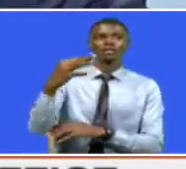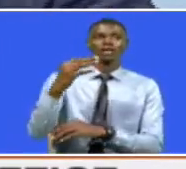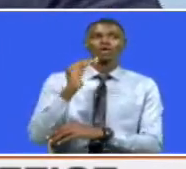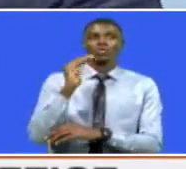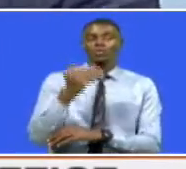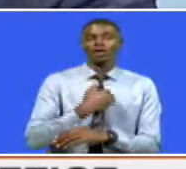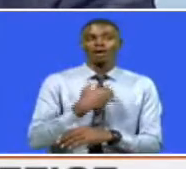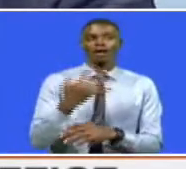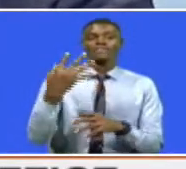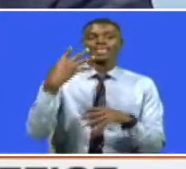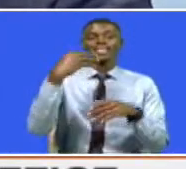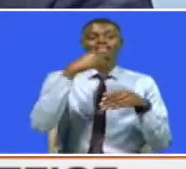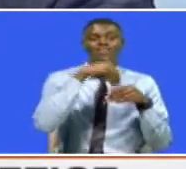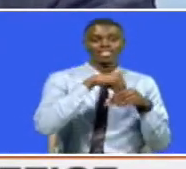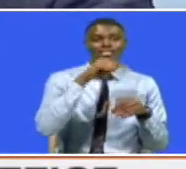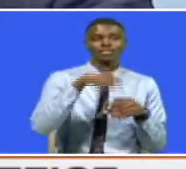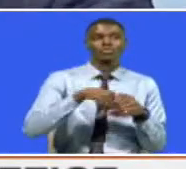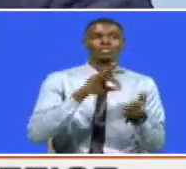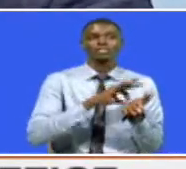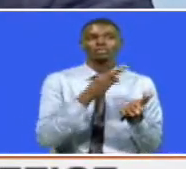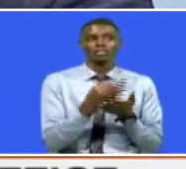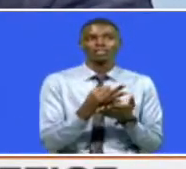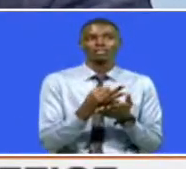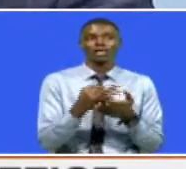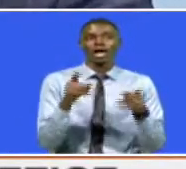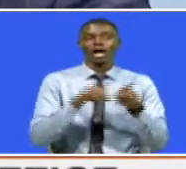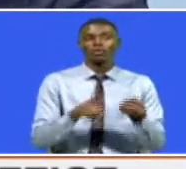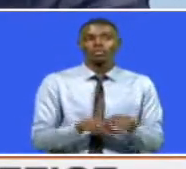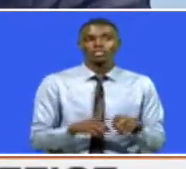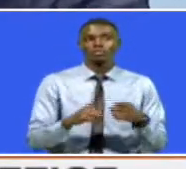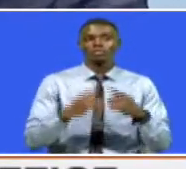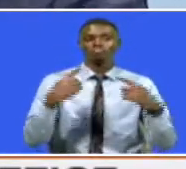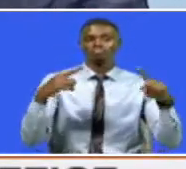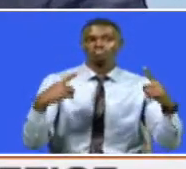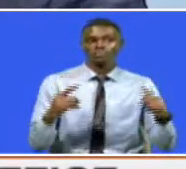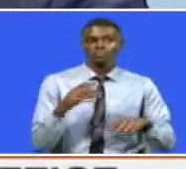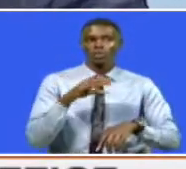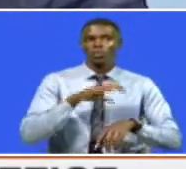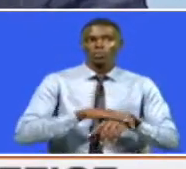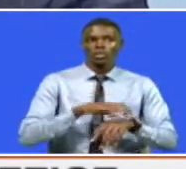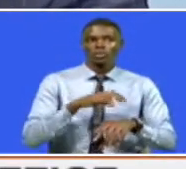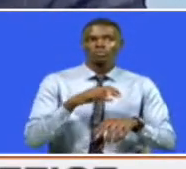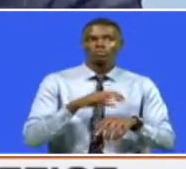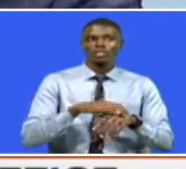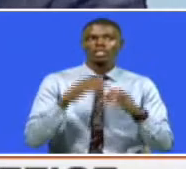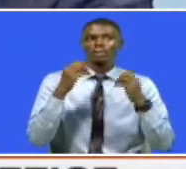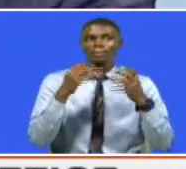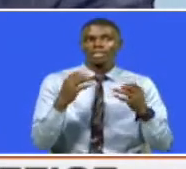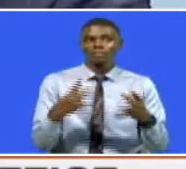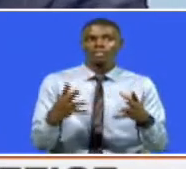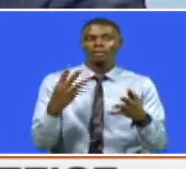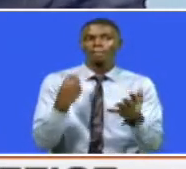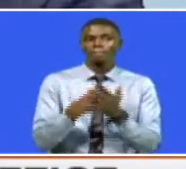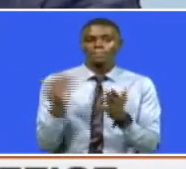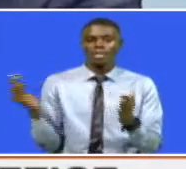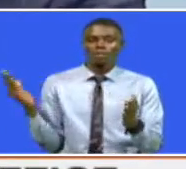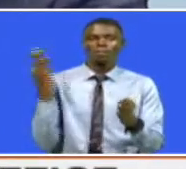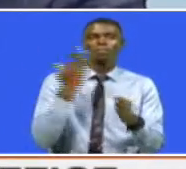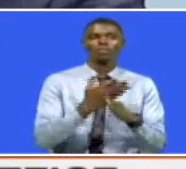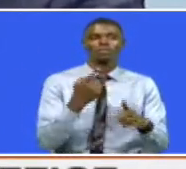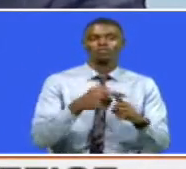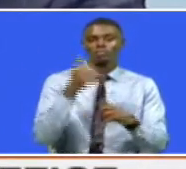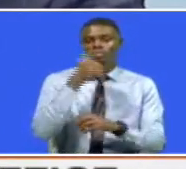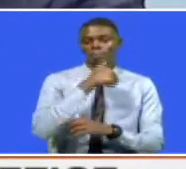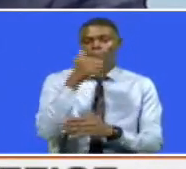actually investors into this fund based on the viability. We have gotten already quite a bit of substantial injection into this fund from the